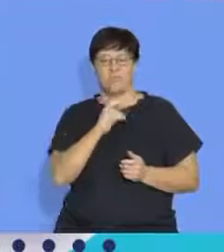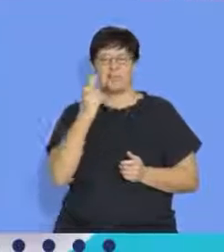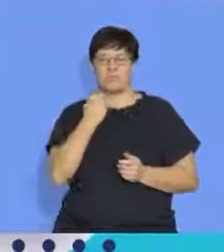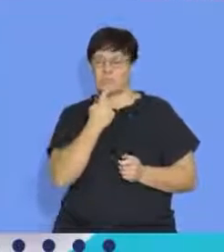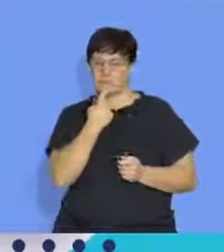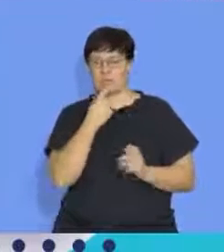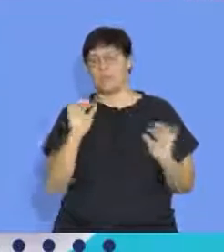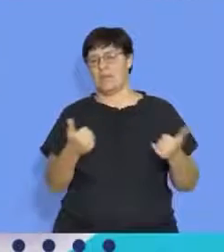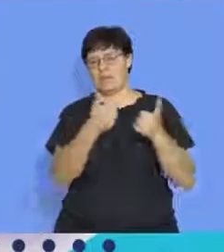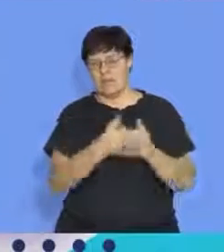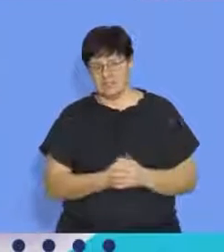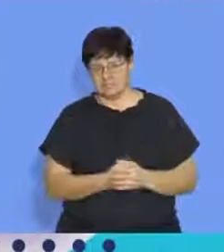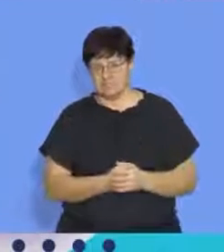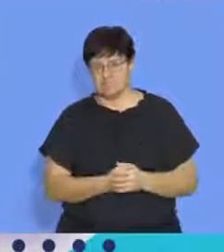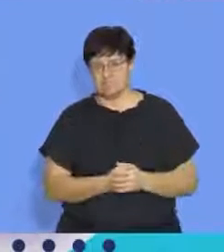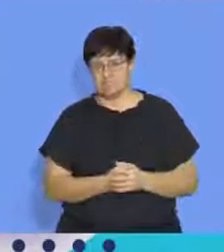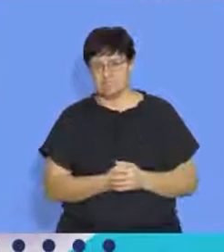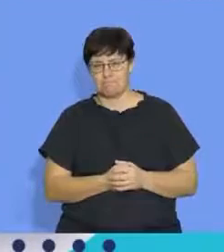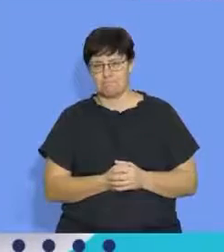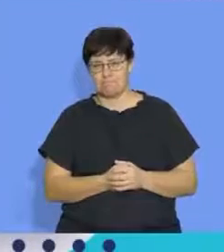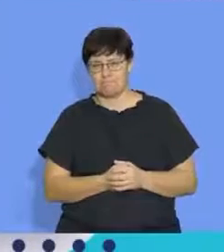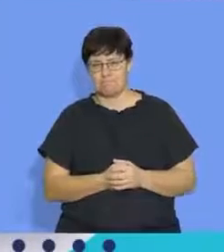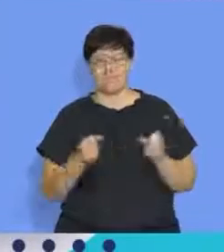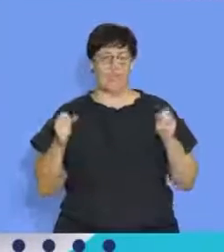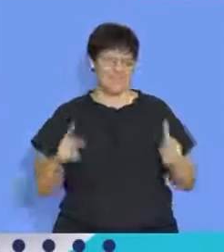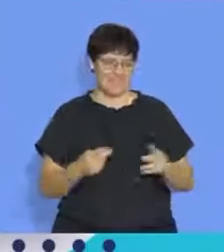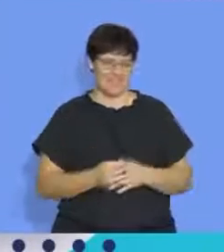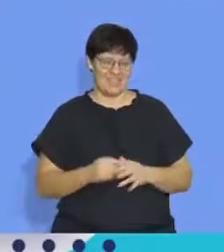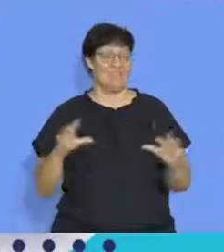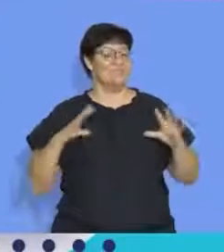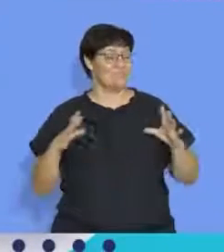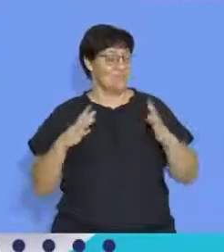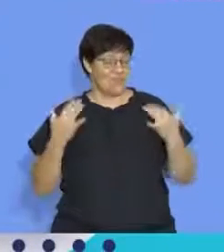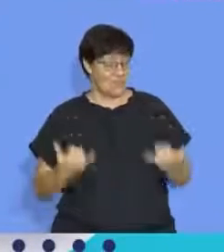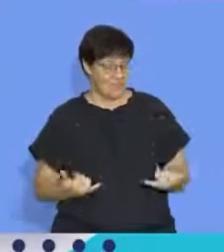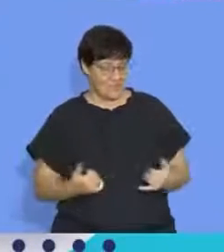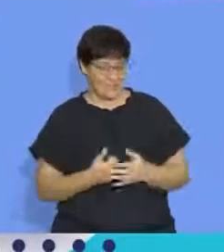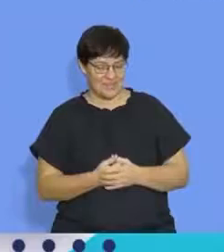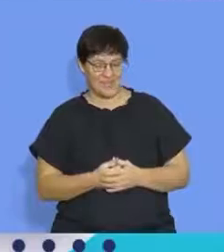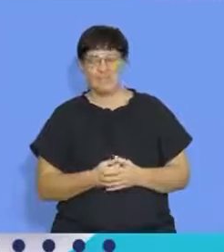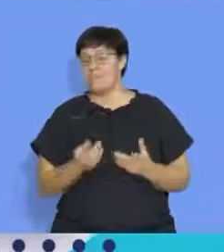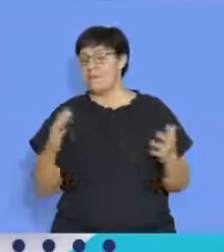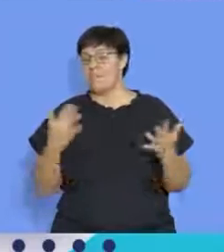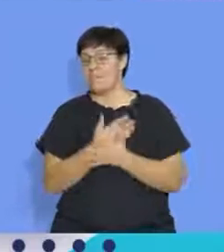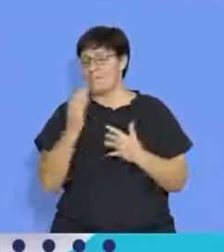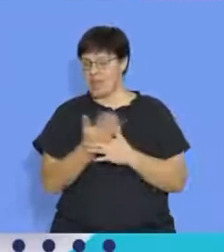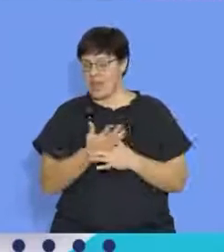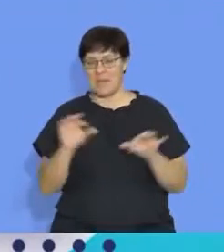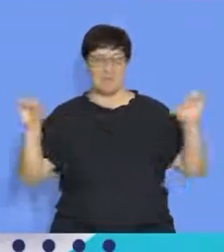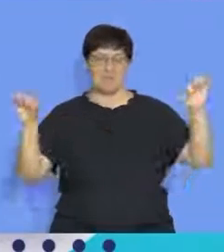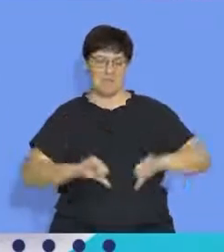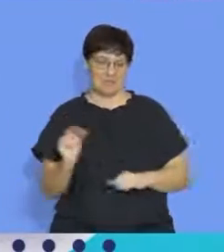taste. Okay, guys, that's all that we're going to have for now. We're going to have a quick break and we'll be right back.